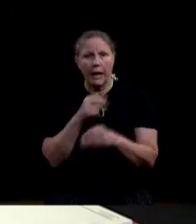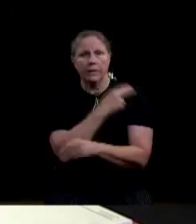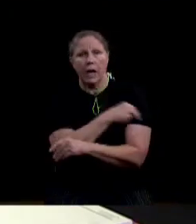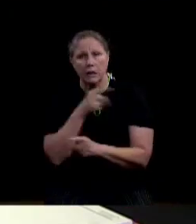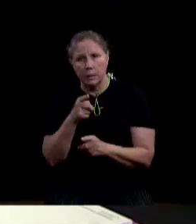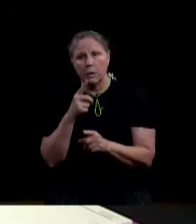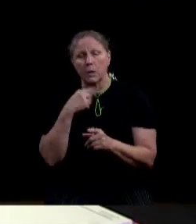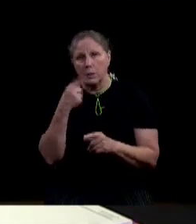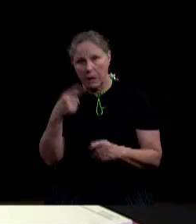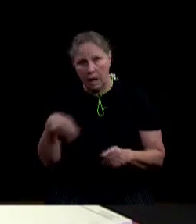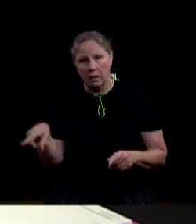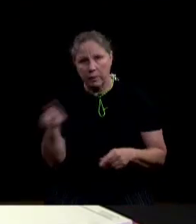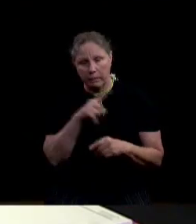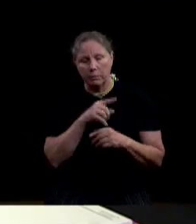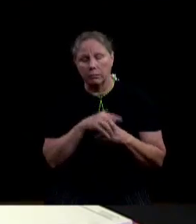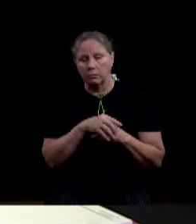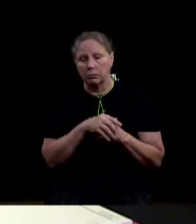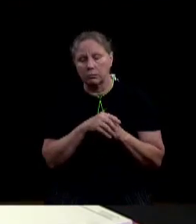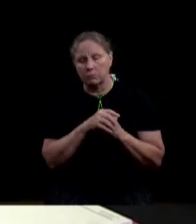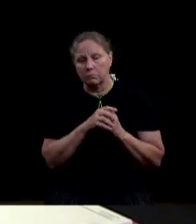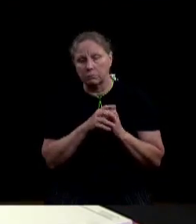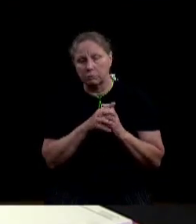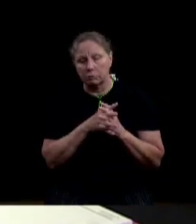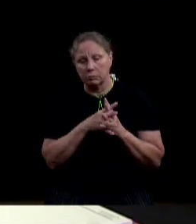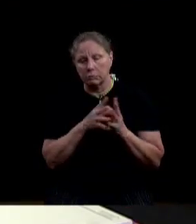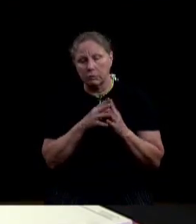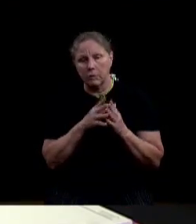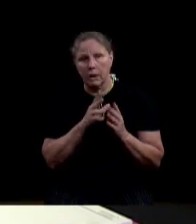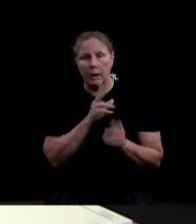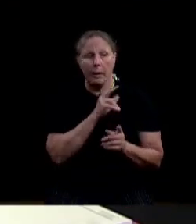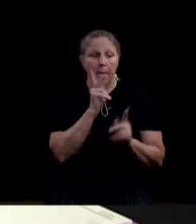the patients to wear masks when